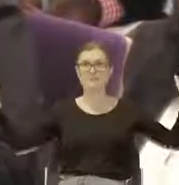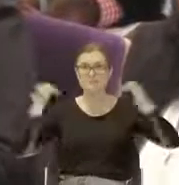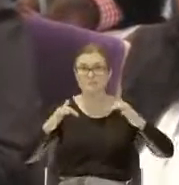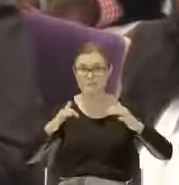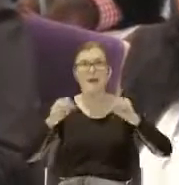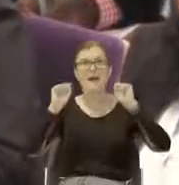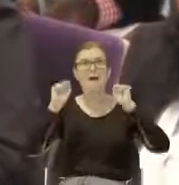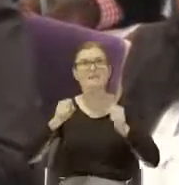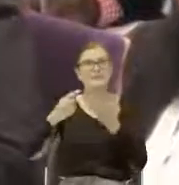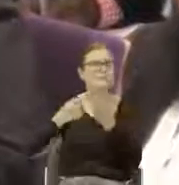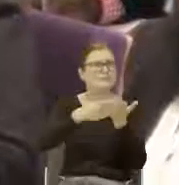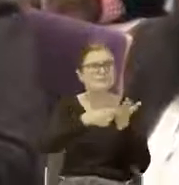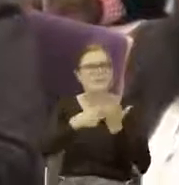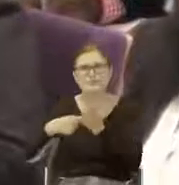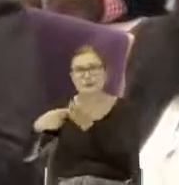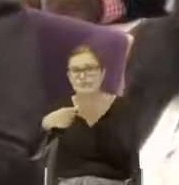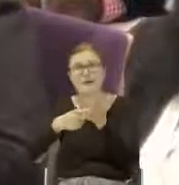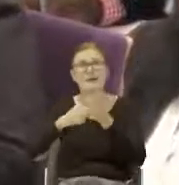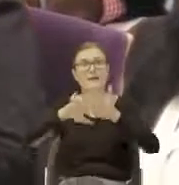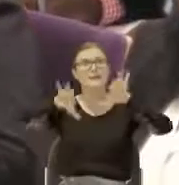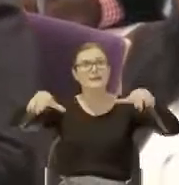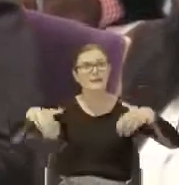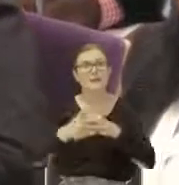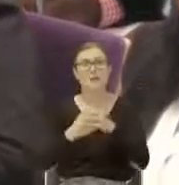We also had